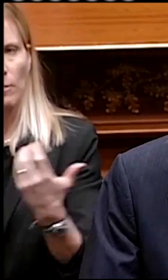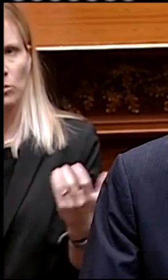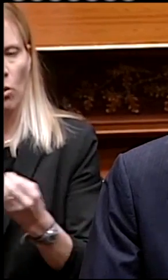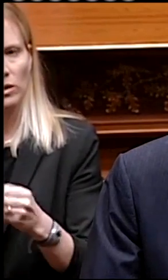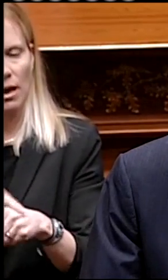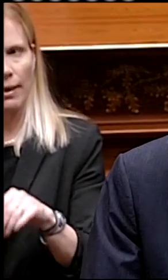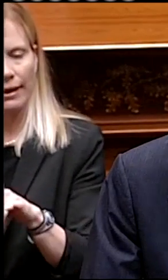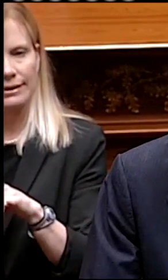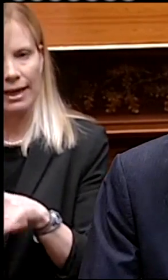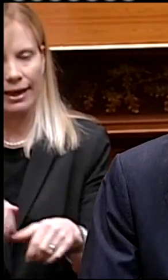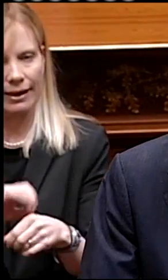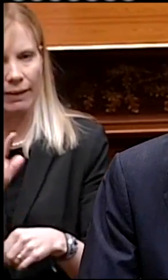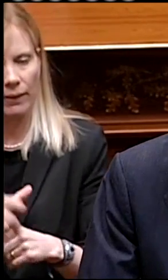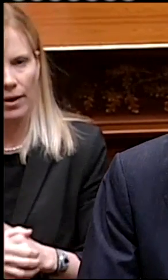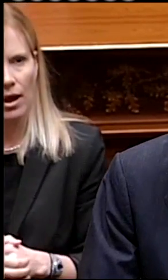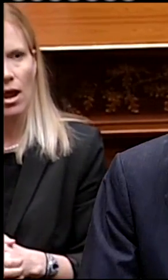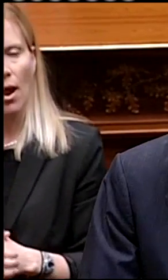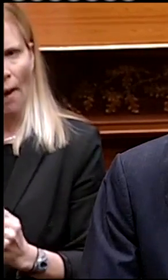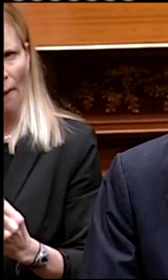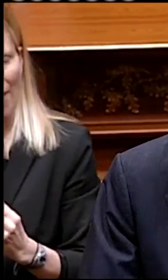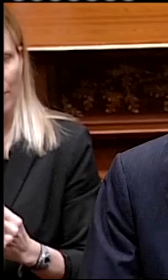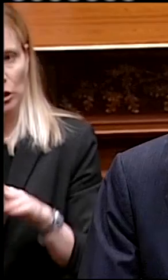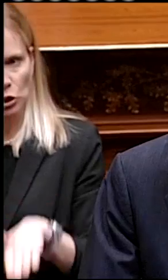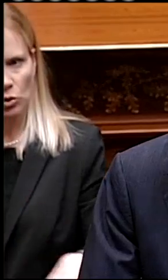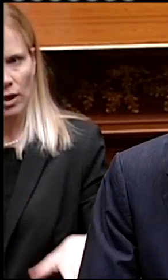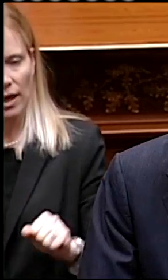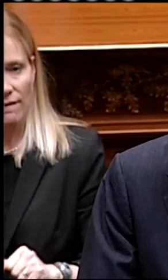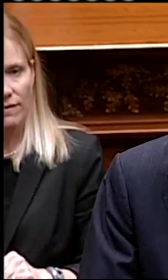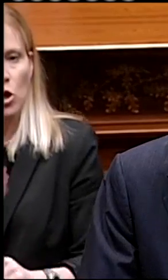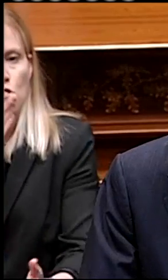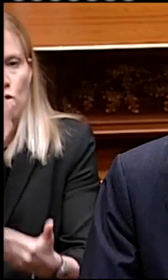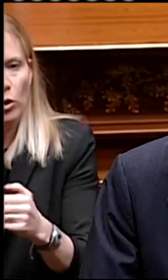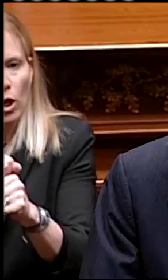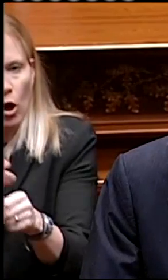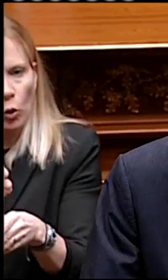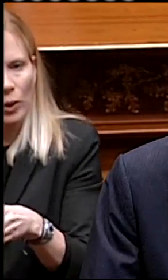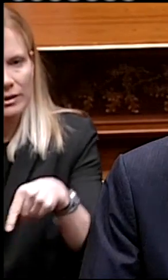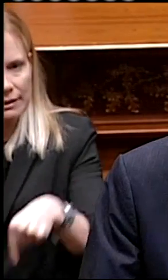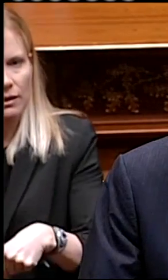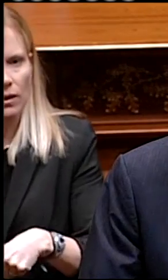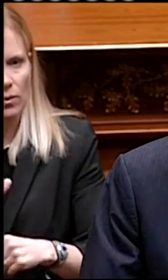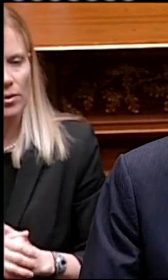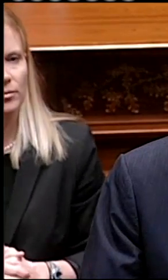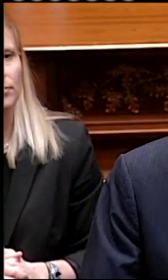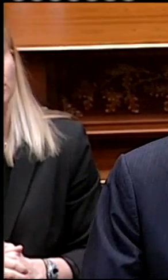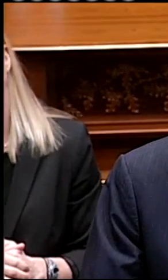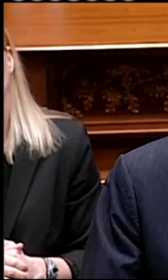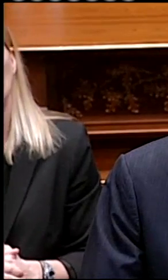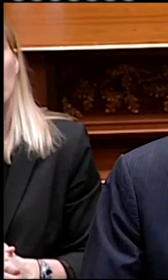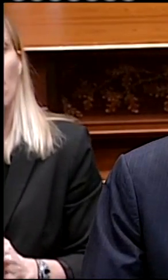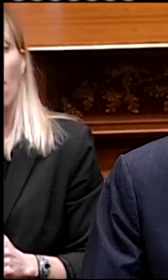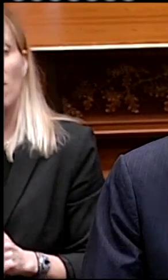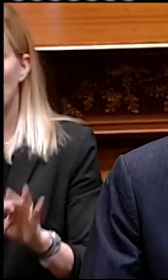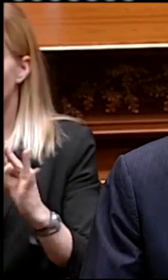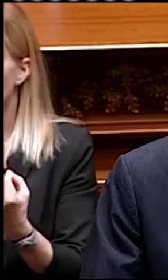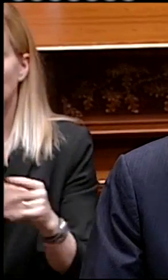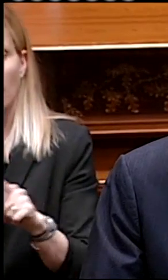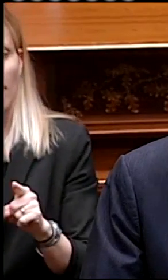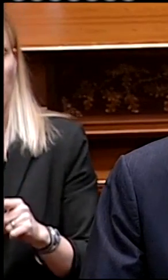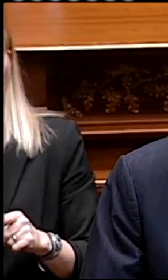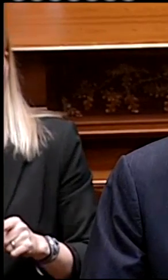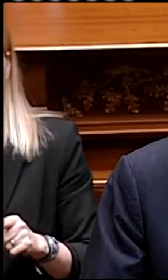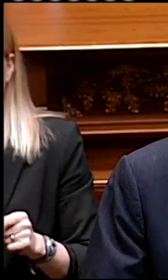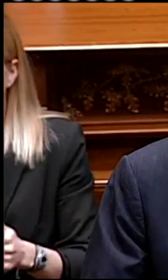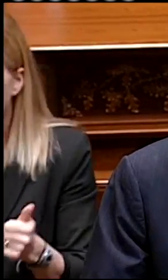they can last and whether their children can find good careers here. And there are families like the Grips in